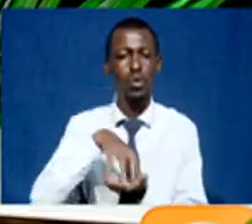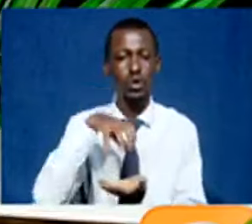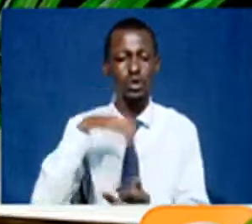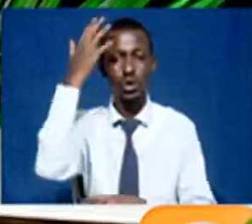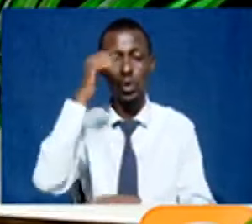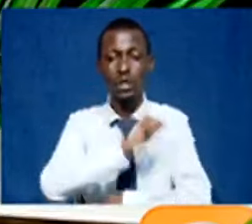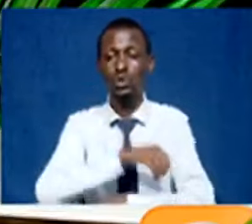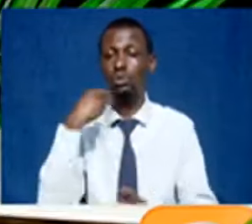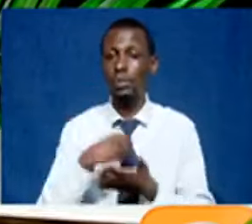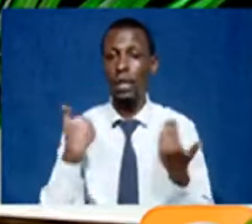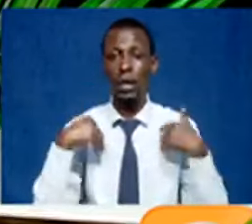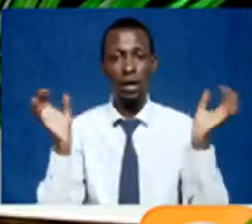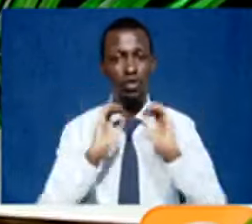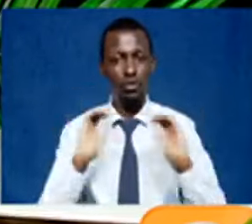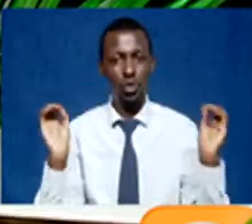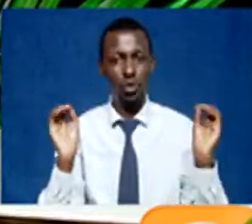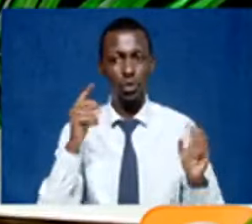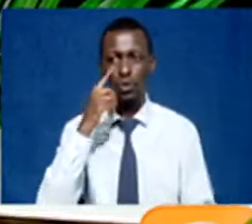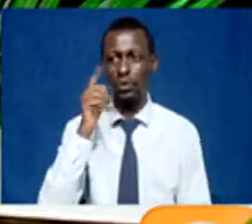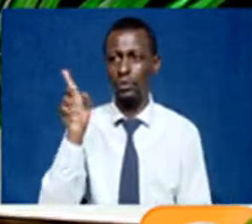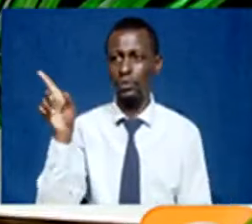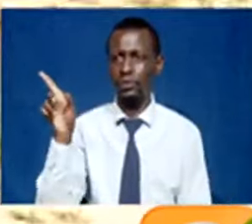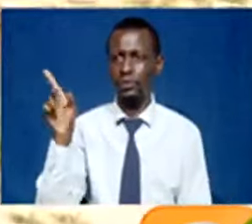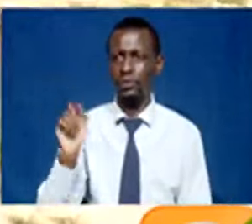lack of school fees. Marianne Nyambura has more.